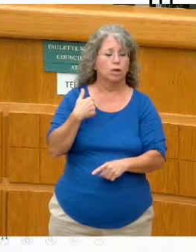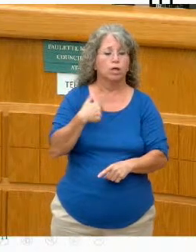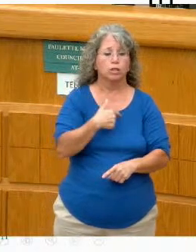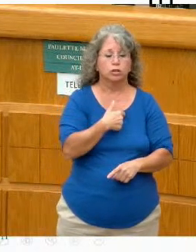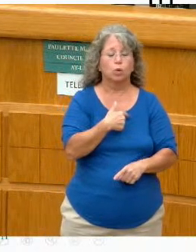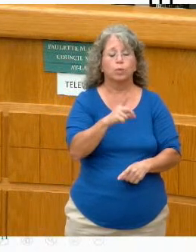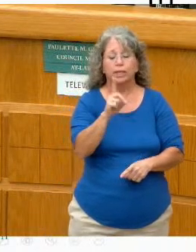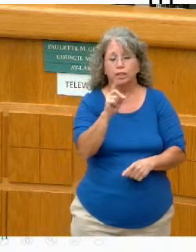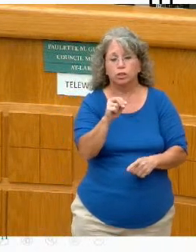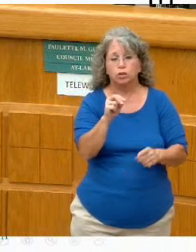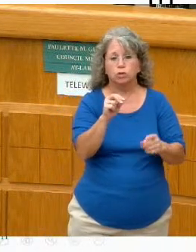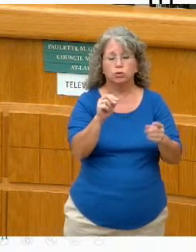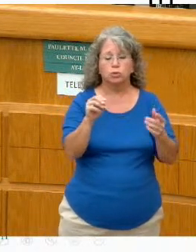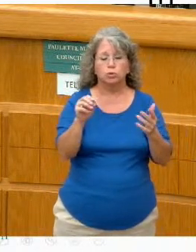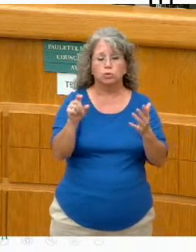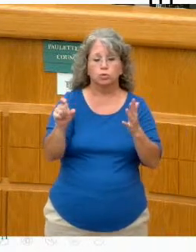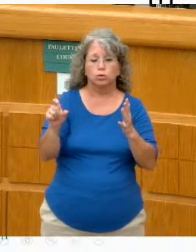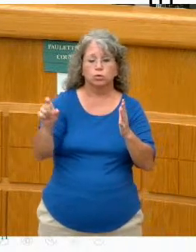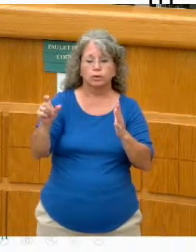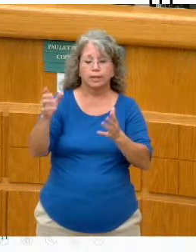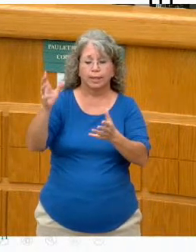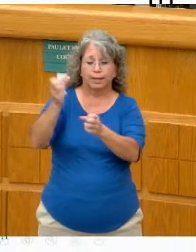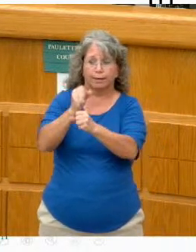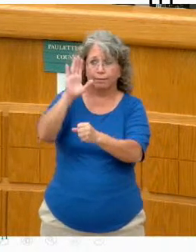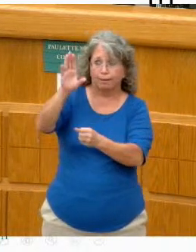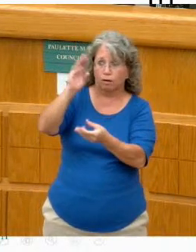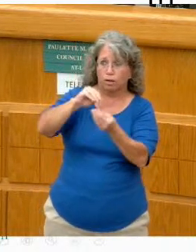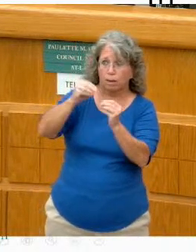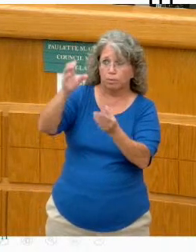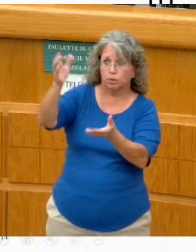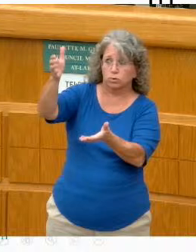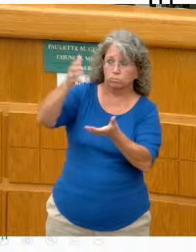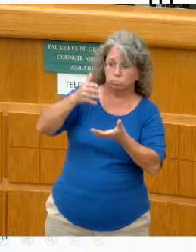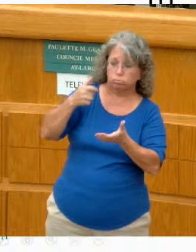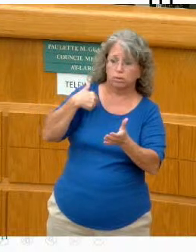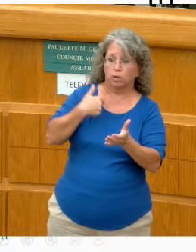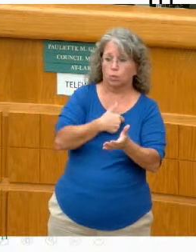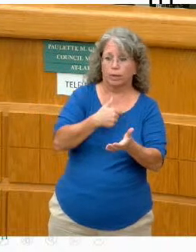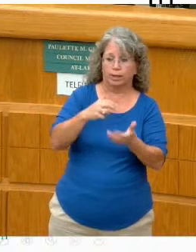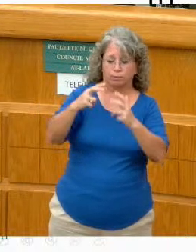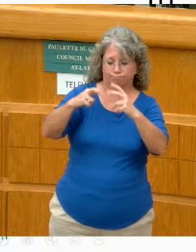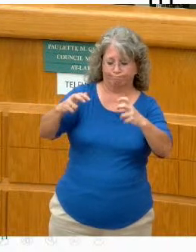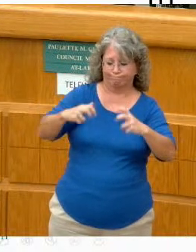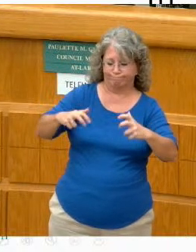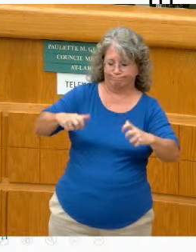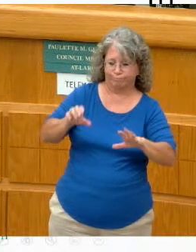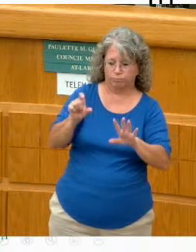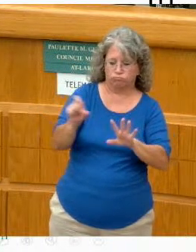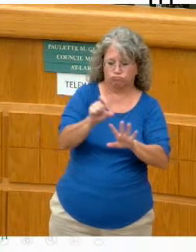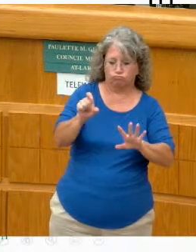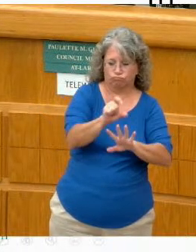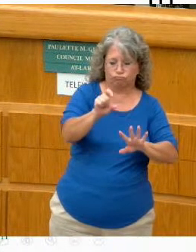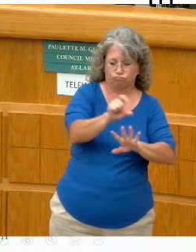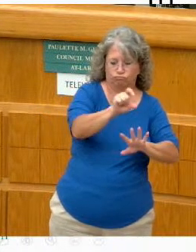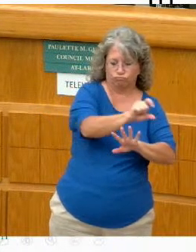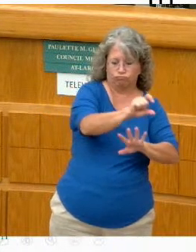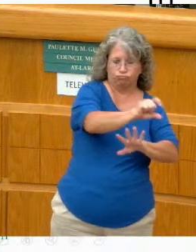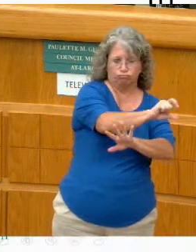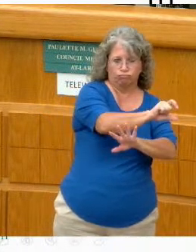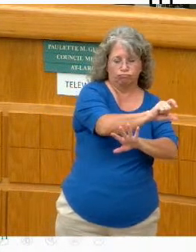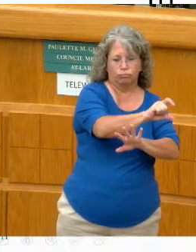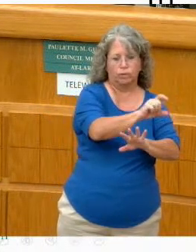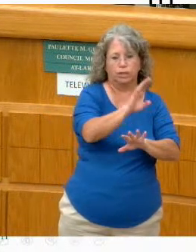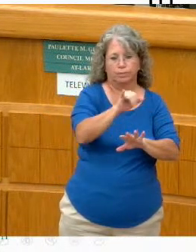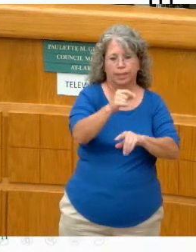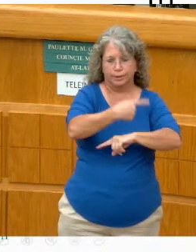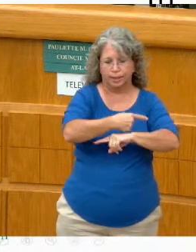could decrease our ranking slightly against the other locations, because at the very least, I know that it's been in the news